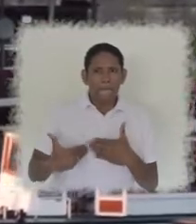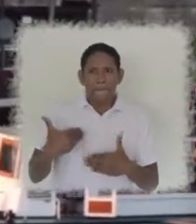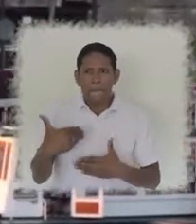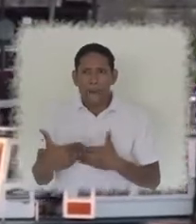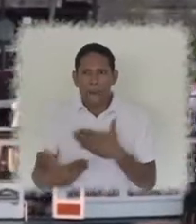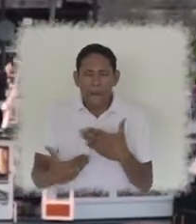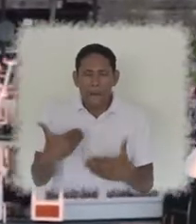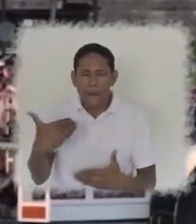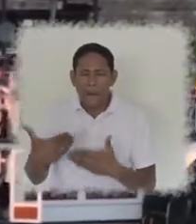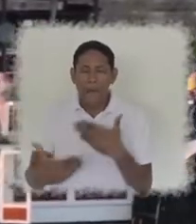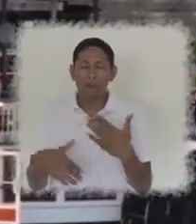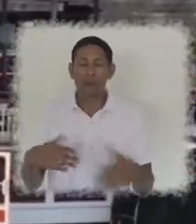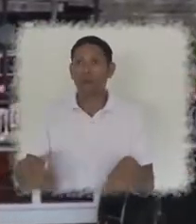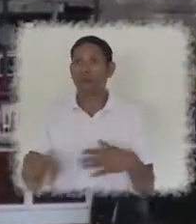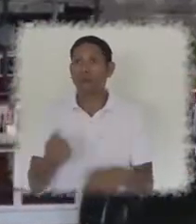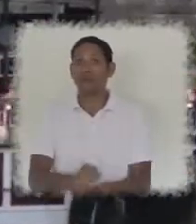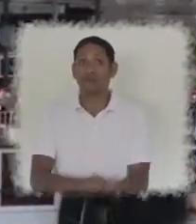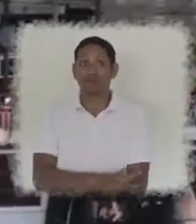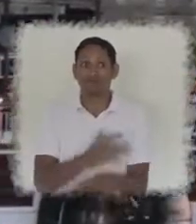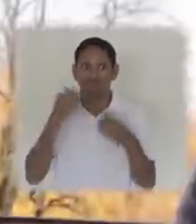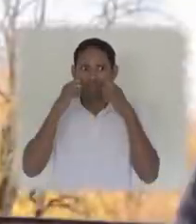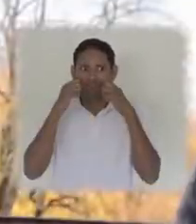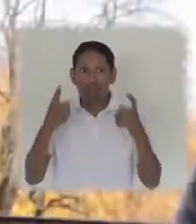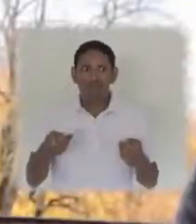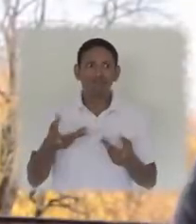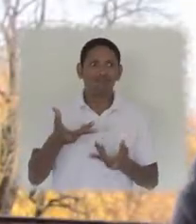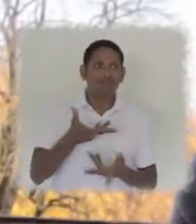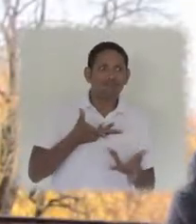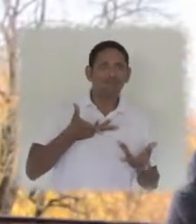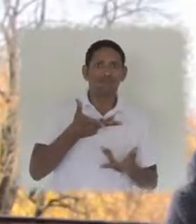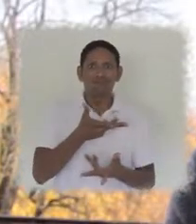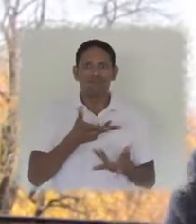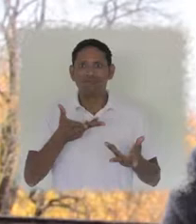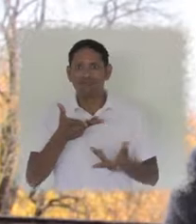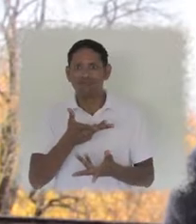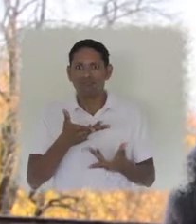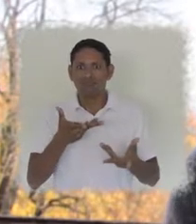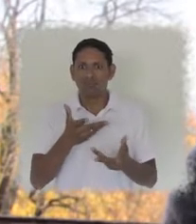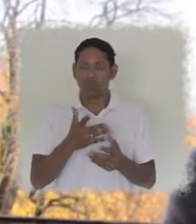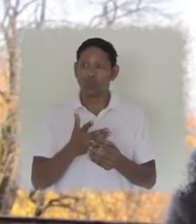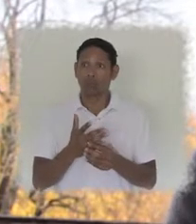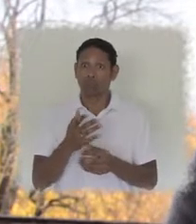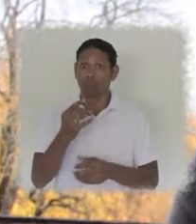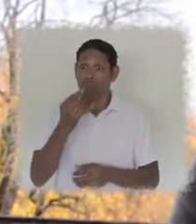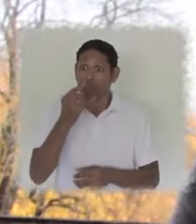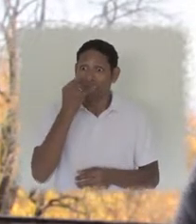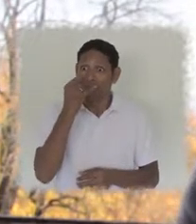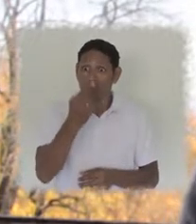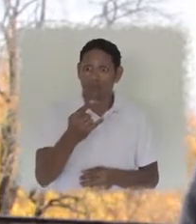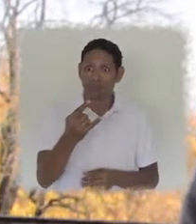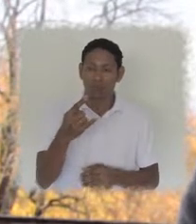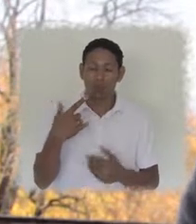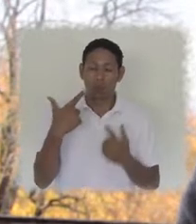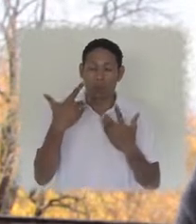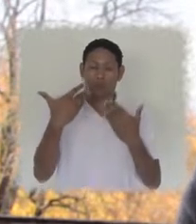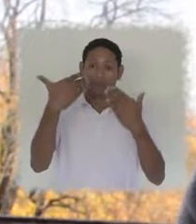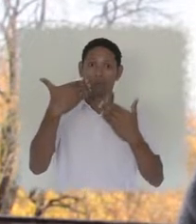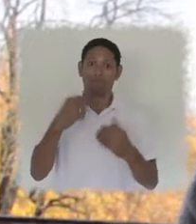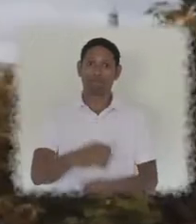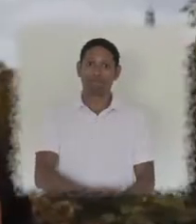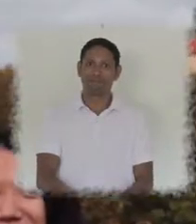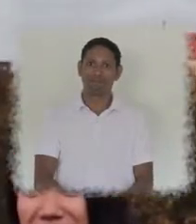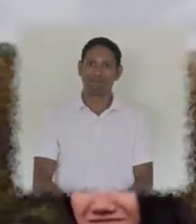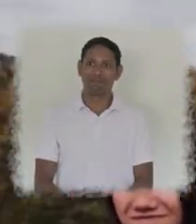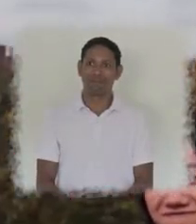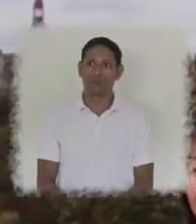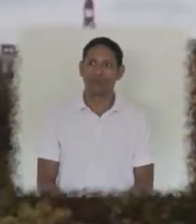step is going here and meet the people you're gonna live in the same flat. So it was interesting to find out that